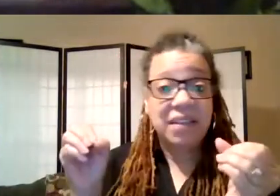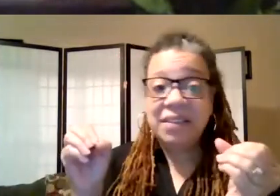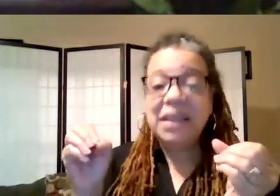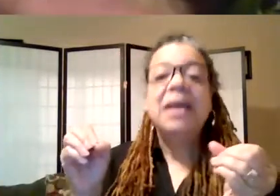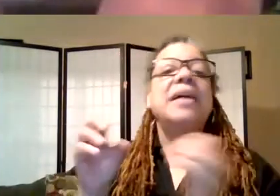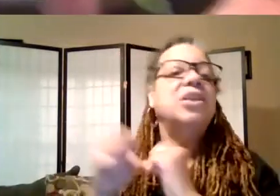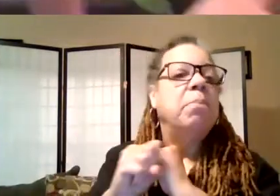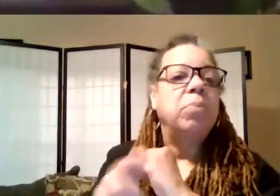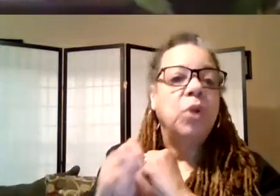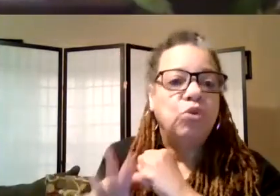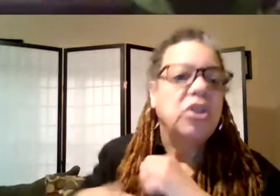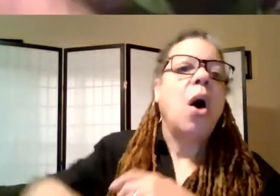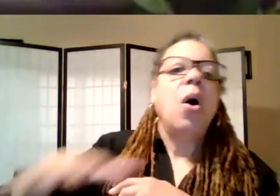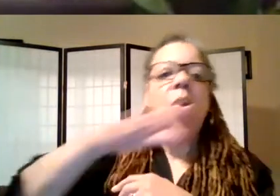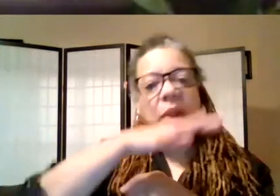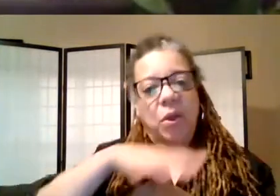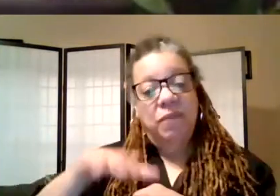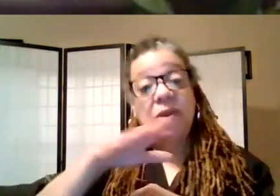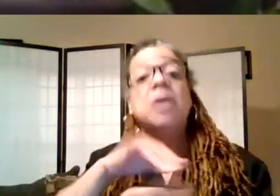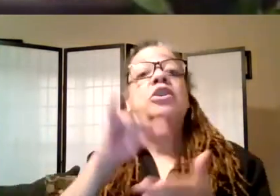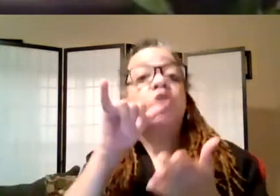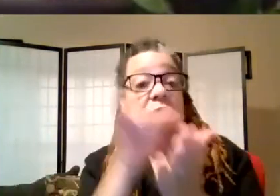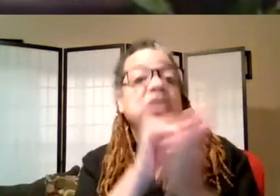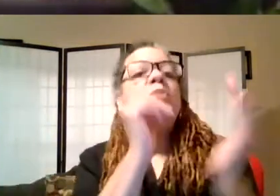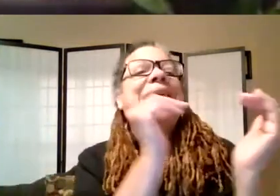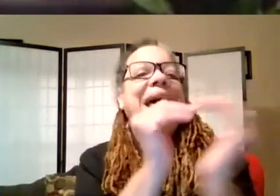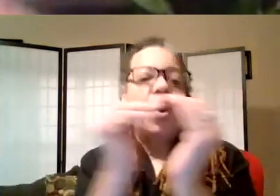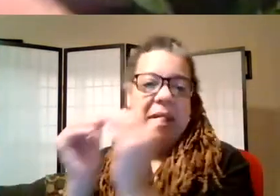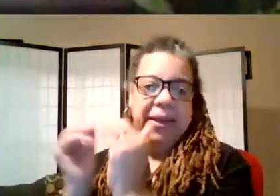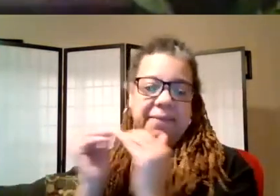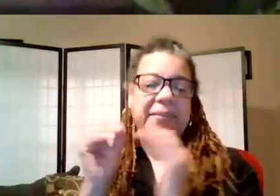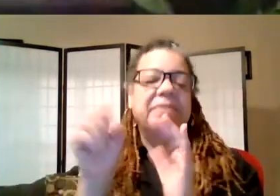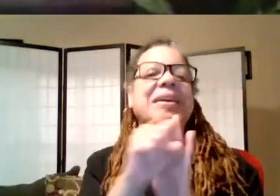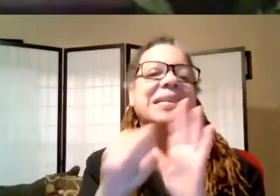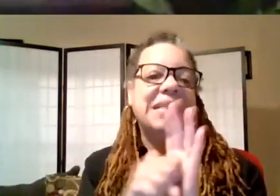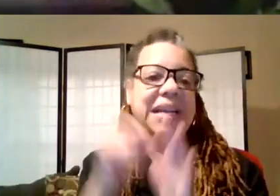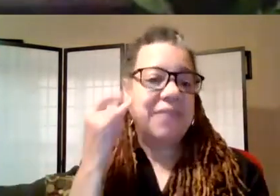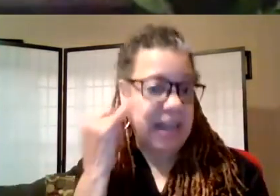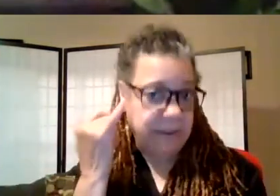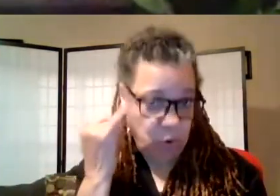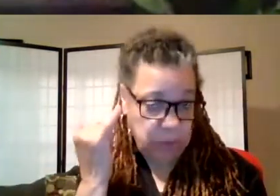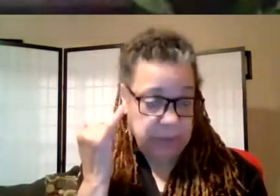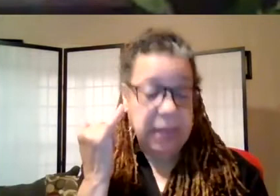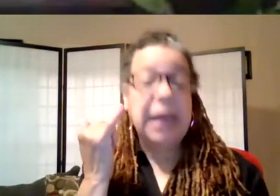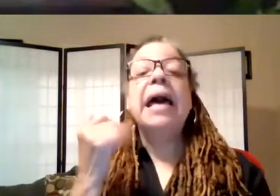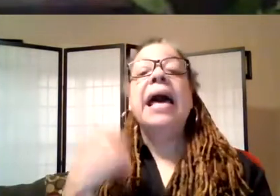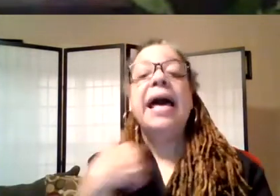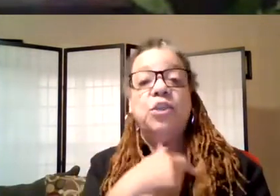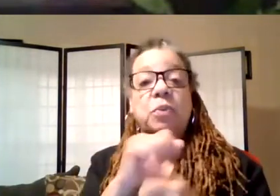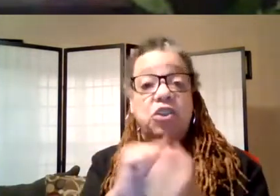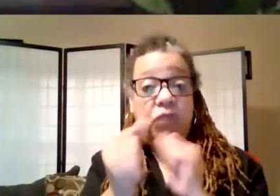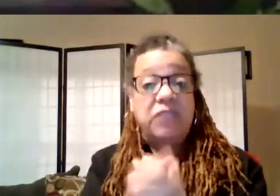all around. So this is the mechanism to provide that equity to the state of California, so that as we are progressing forward and transitioning to zero